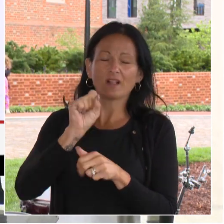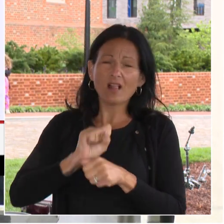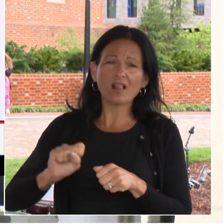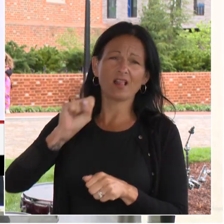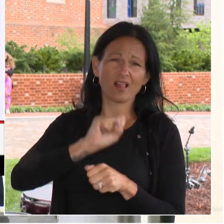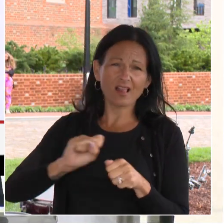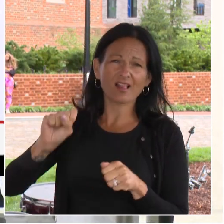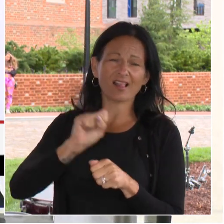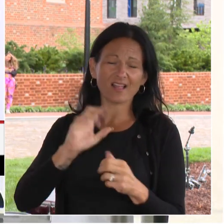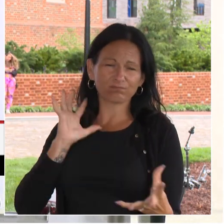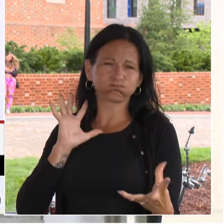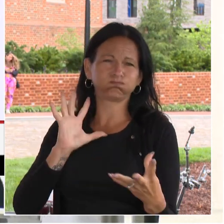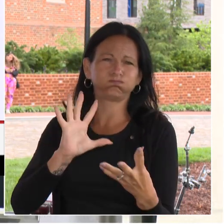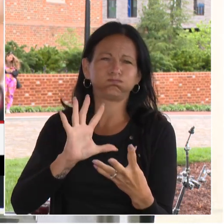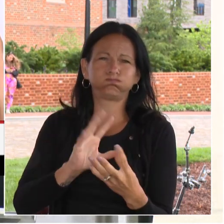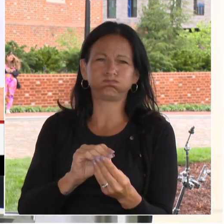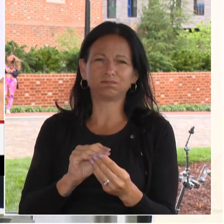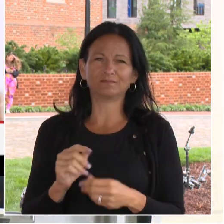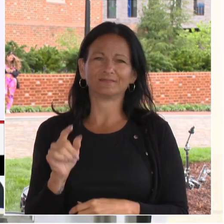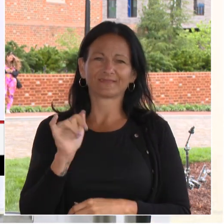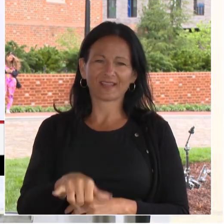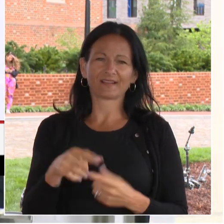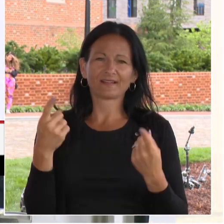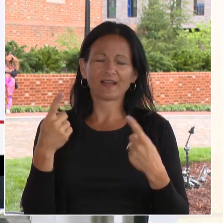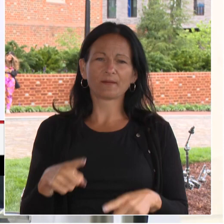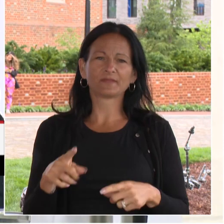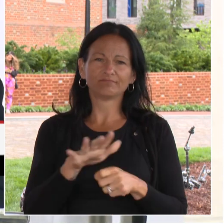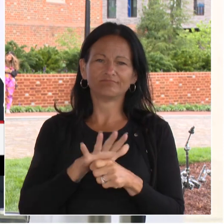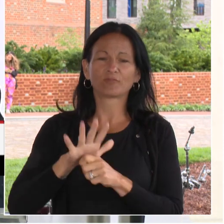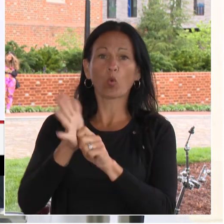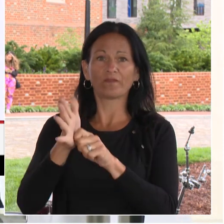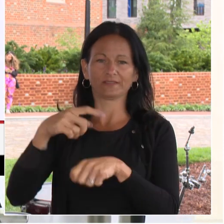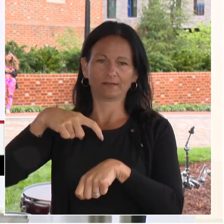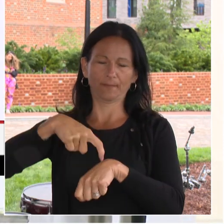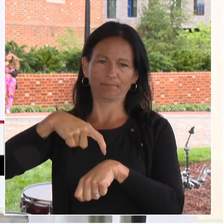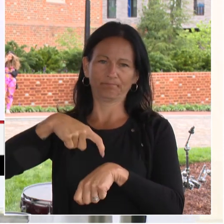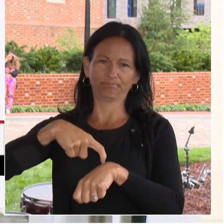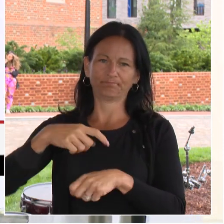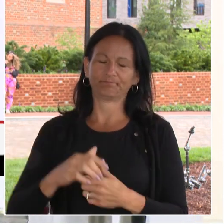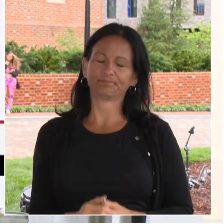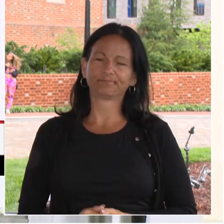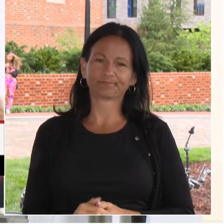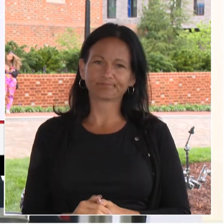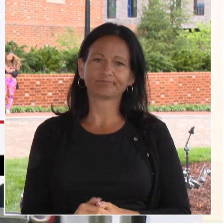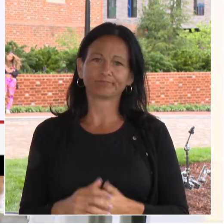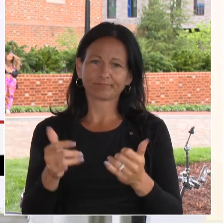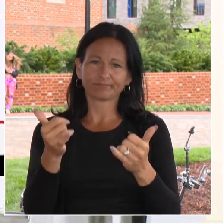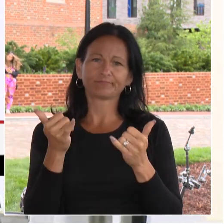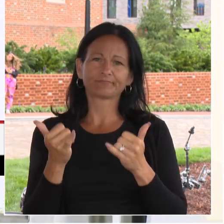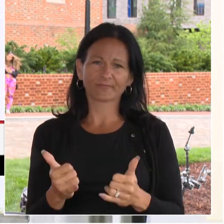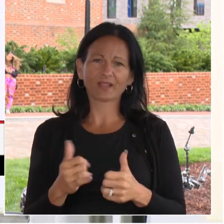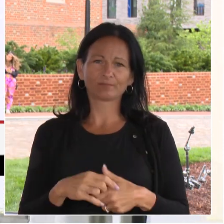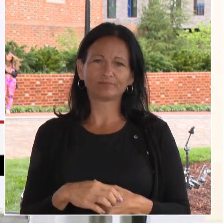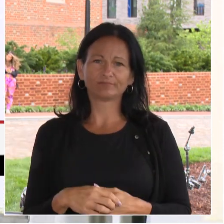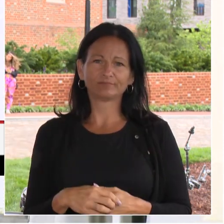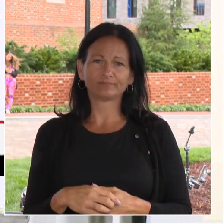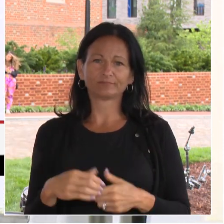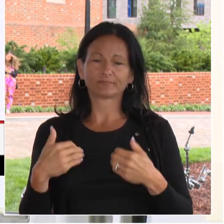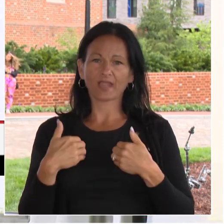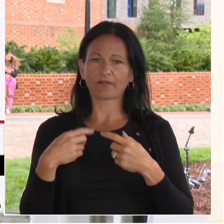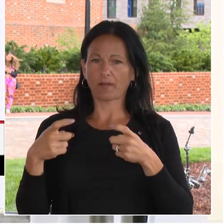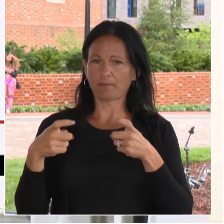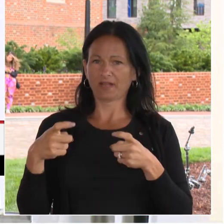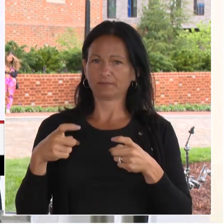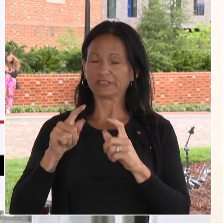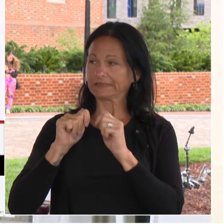during a global pandemic, an unthinkable feat. And then now we have our management teams at Futero and at Roadside who